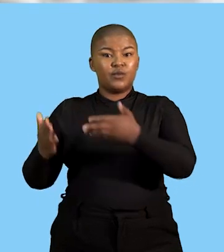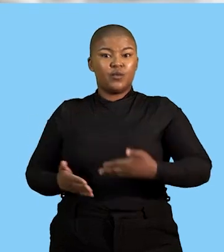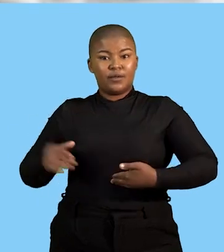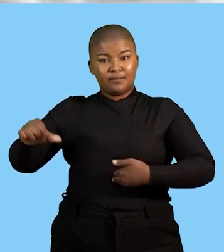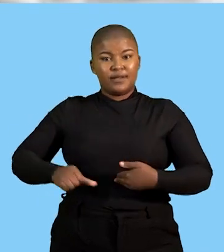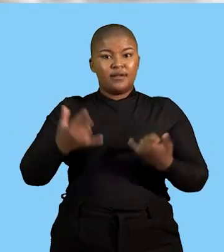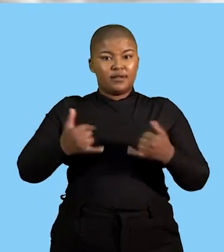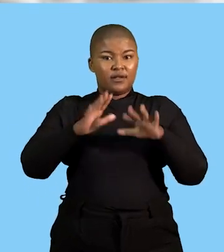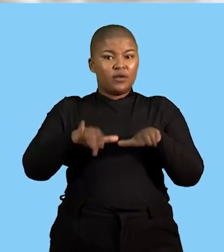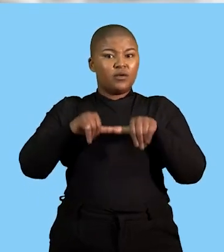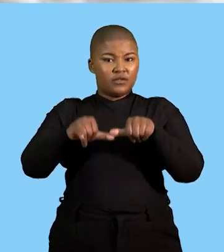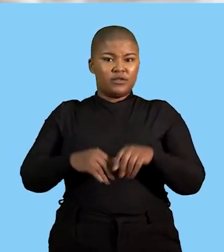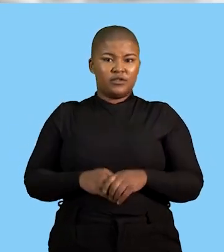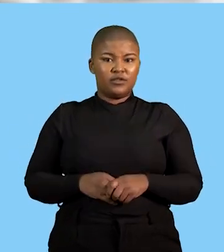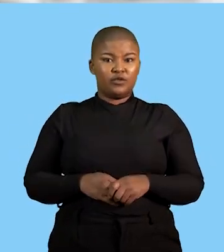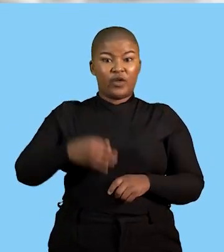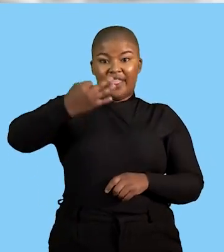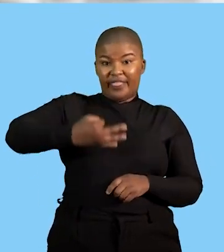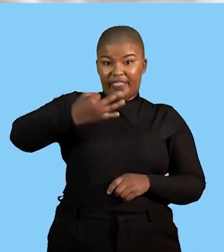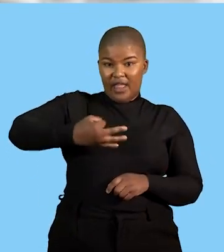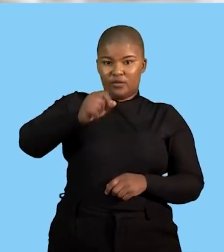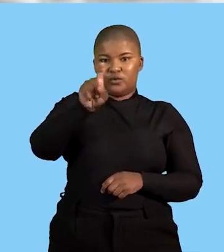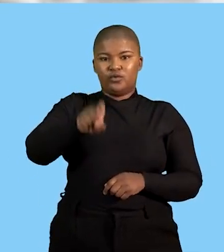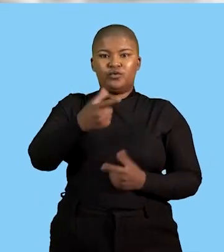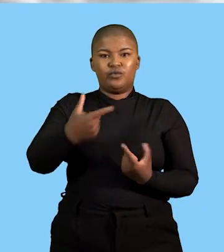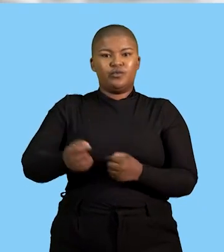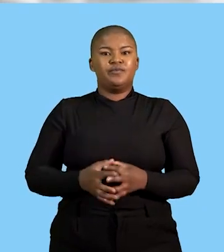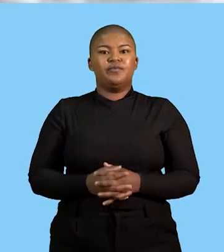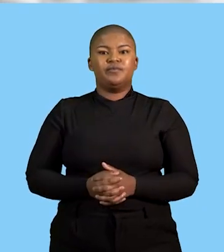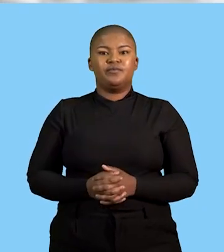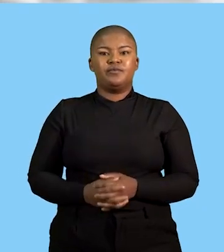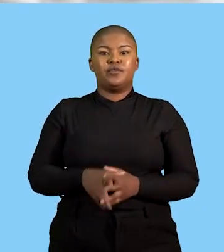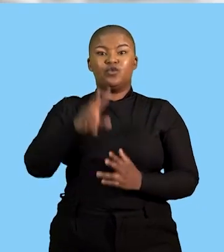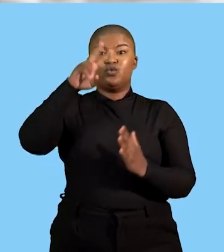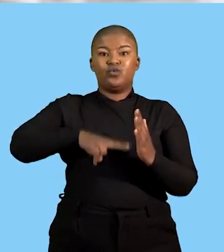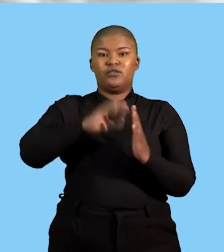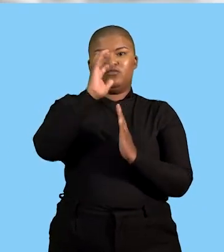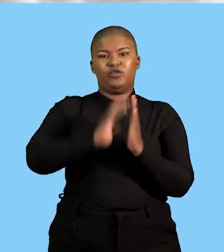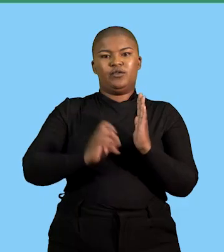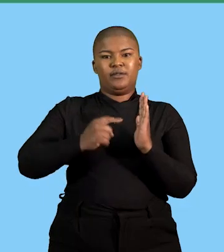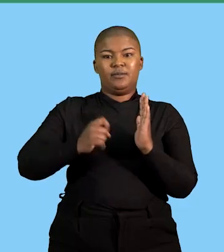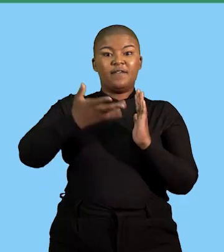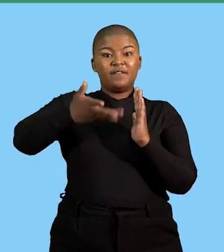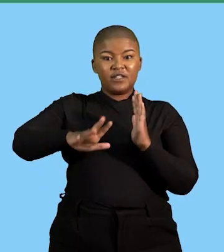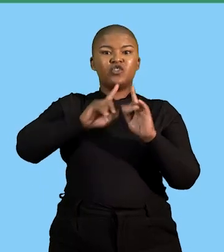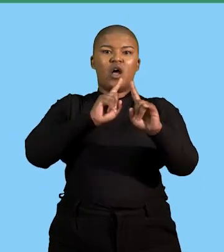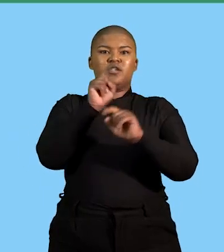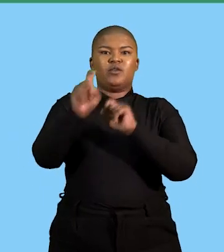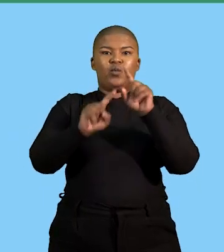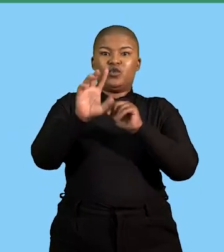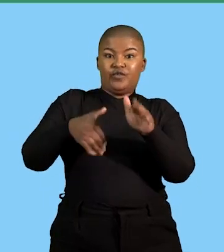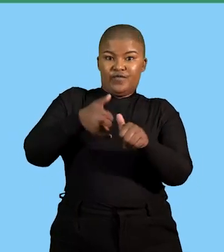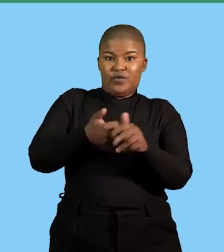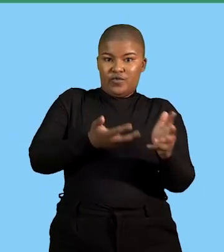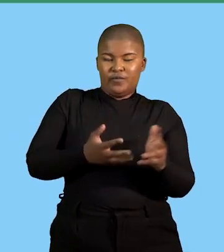Welcome back. Let us continue with the third application question. Now let us read the scenario below and answer questions that follow. That